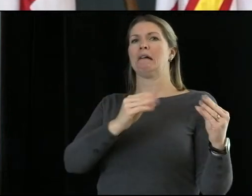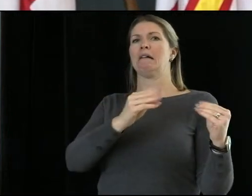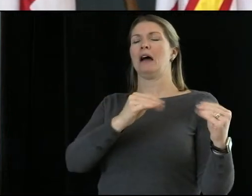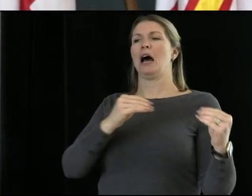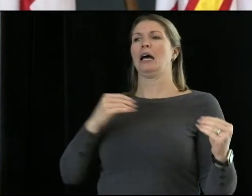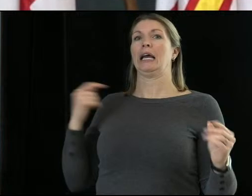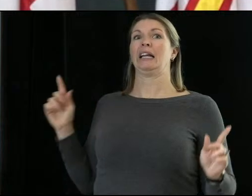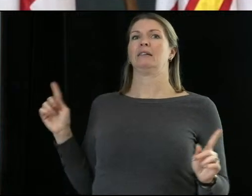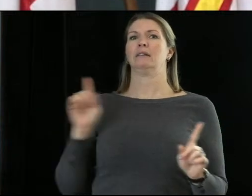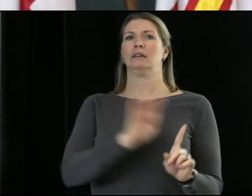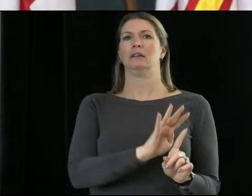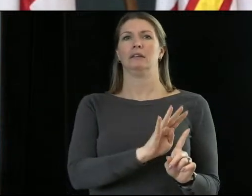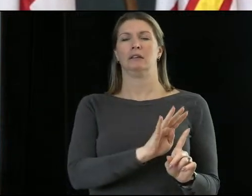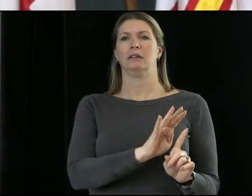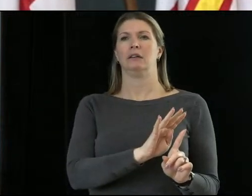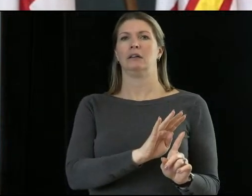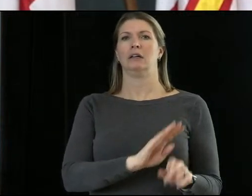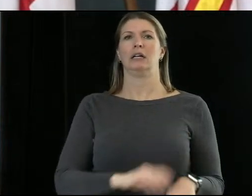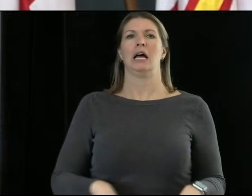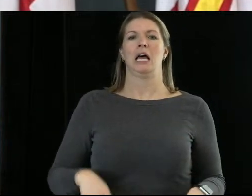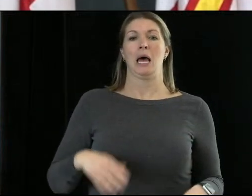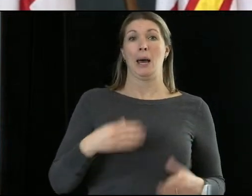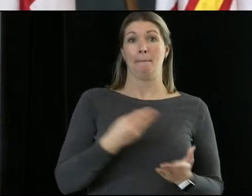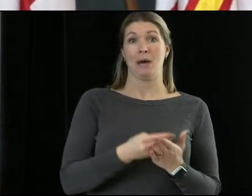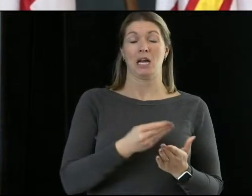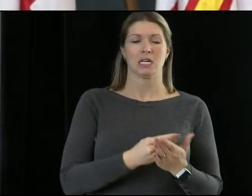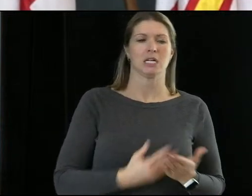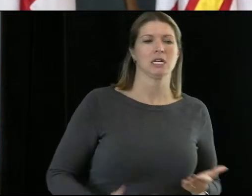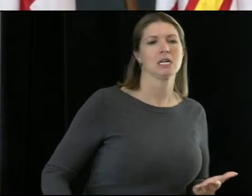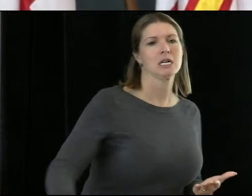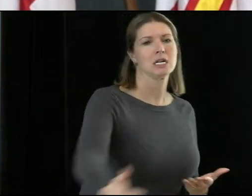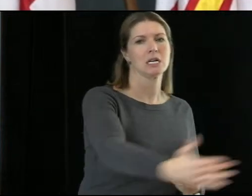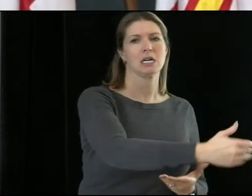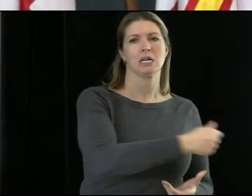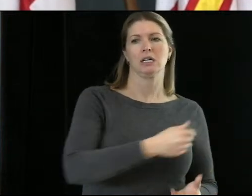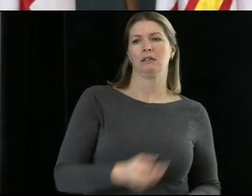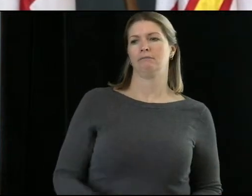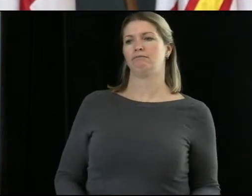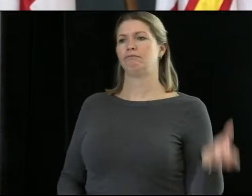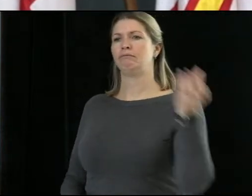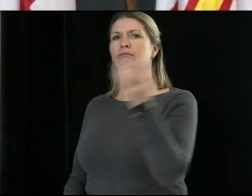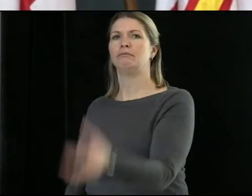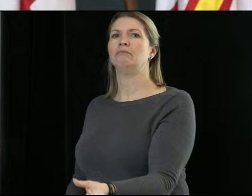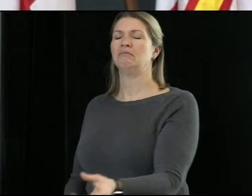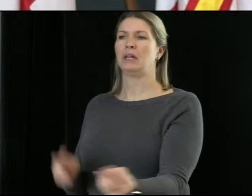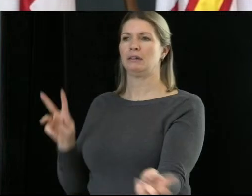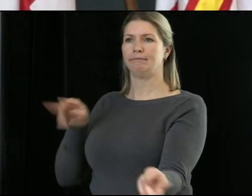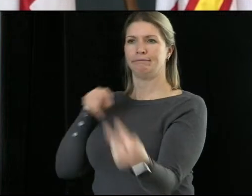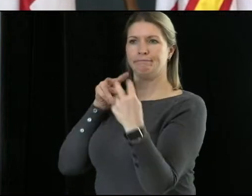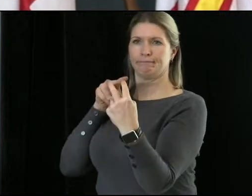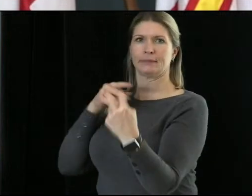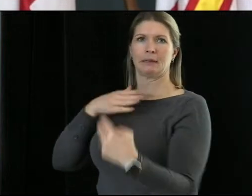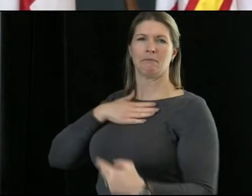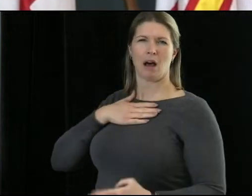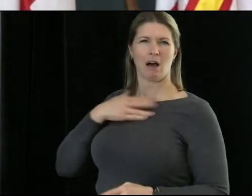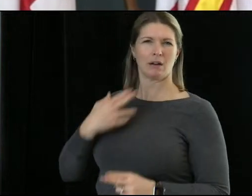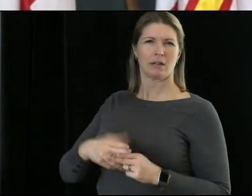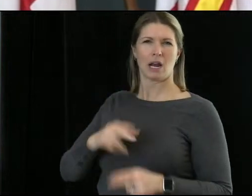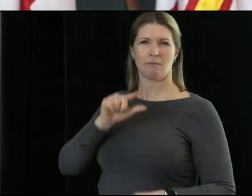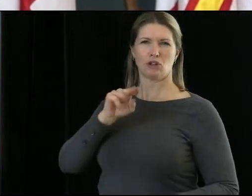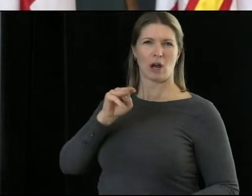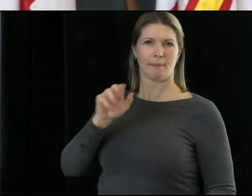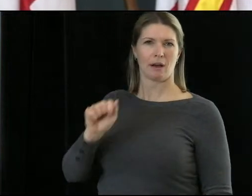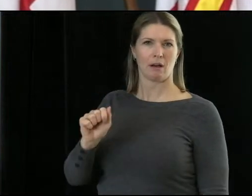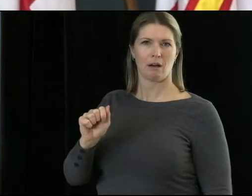I gathered the money, slammed it on the table before the men, and met their gaze. My name is Gemma, I